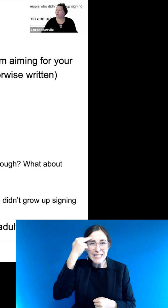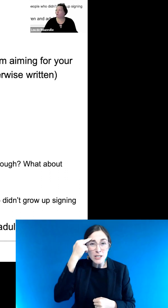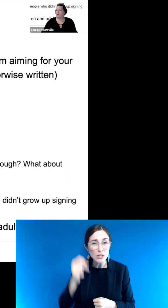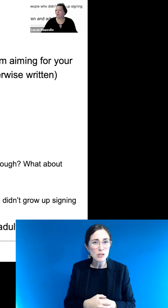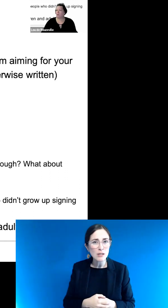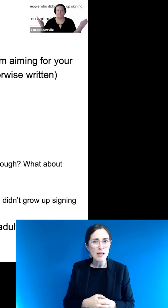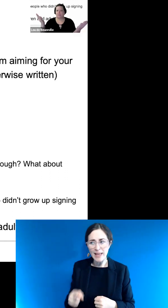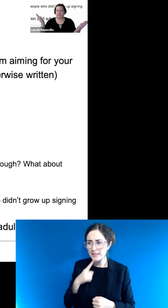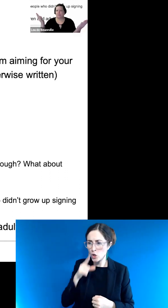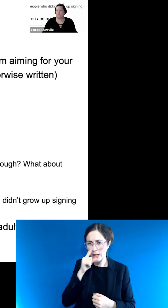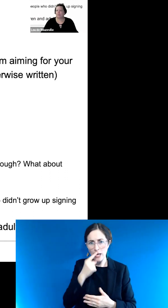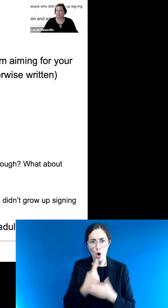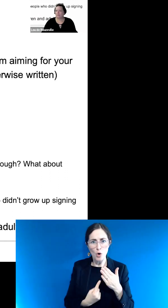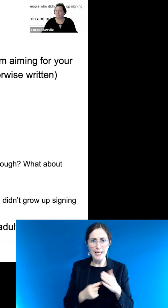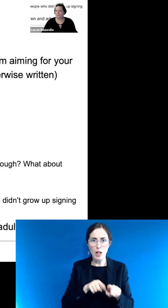you have Auslan in the home.